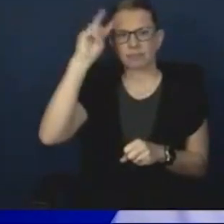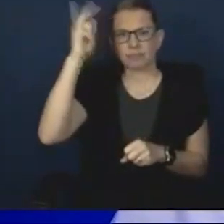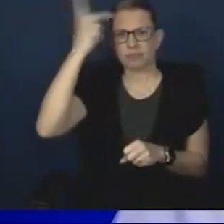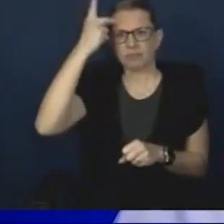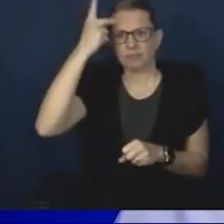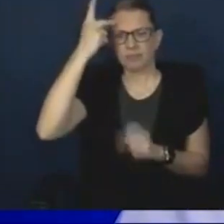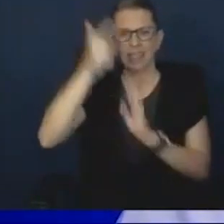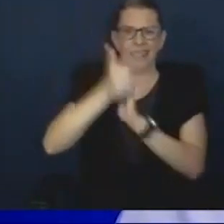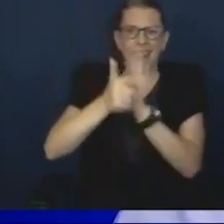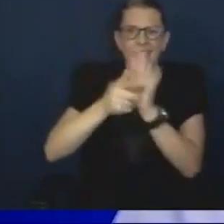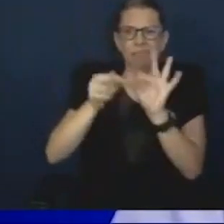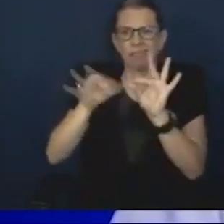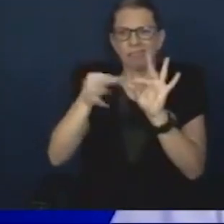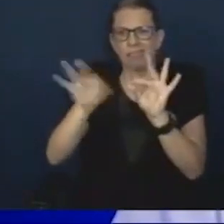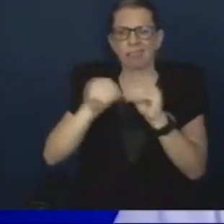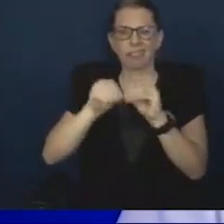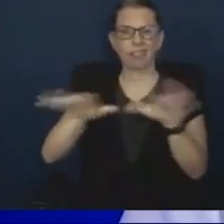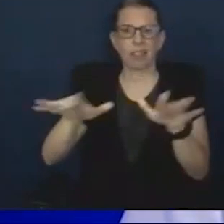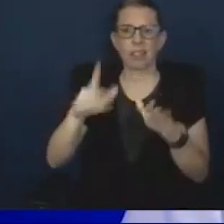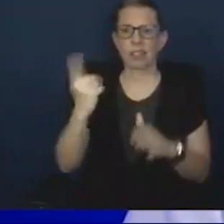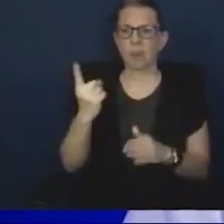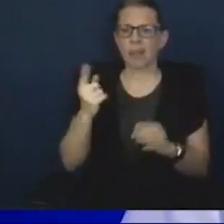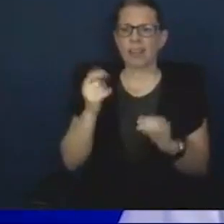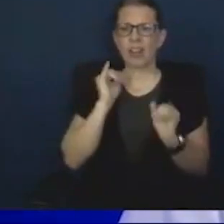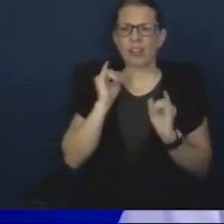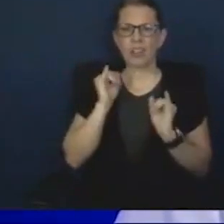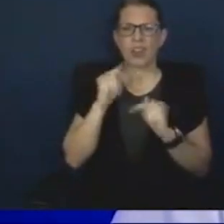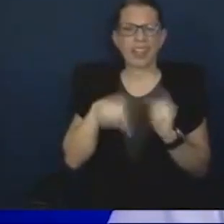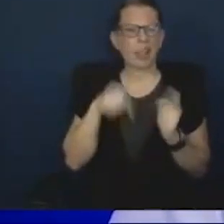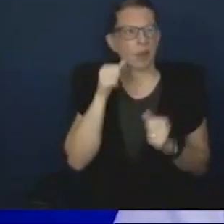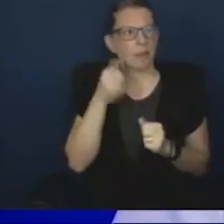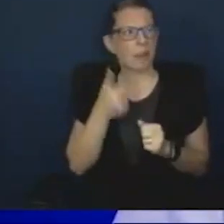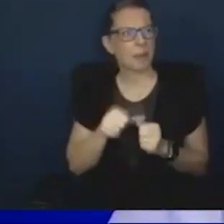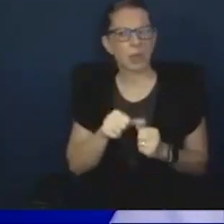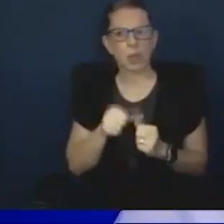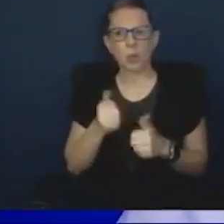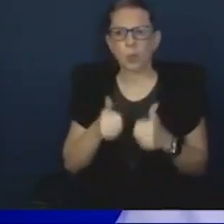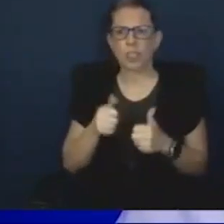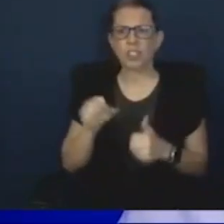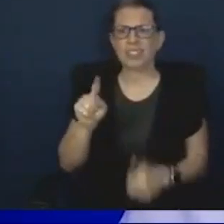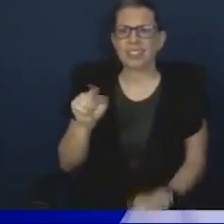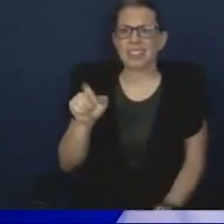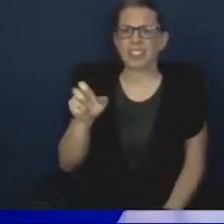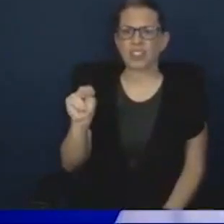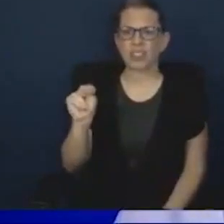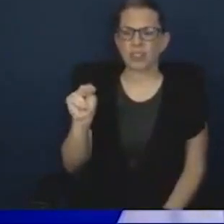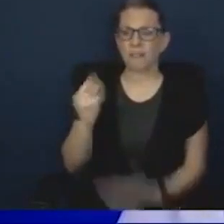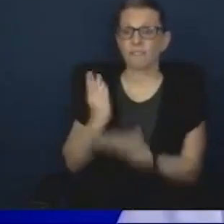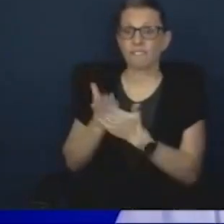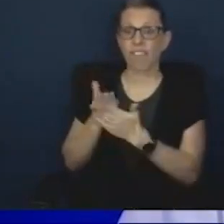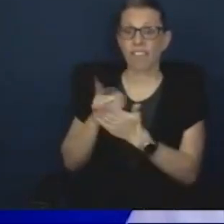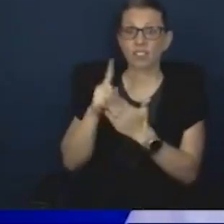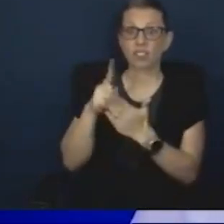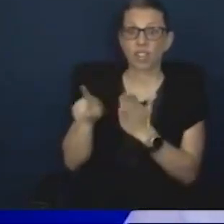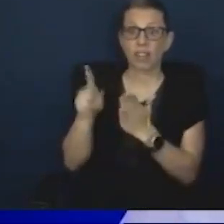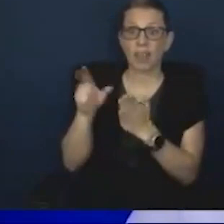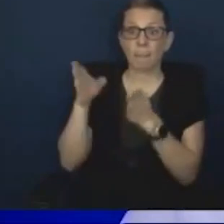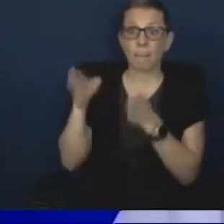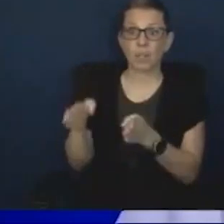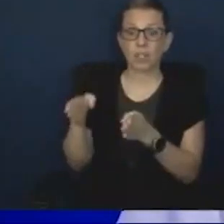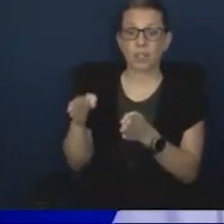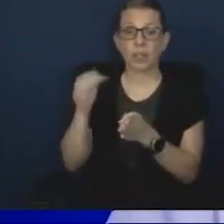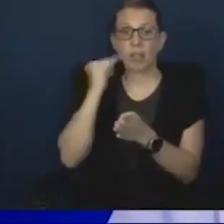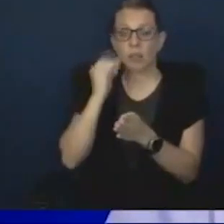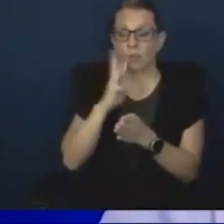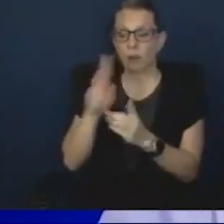was somebody who was interviewed. I can't remember exactly what station. It was fact-checked. That person actually, if we're talking about one